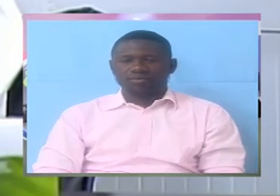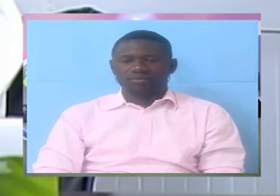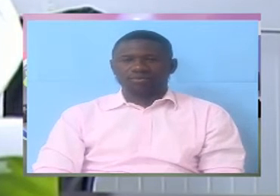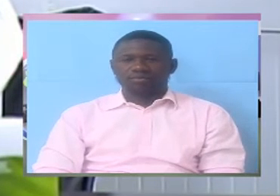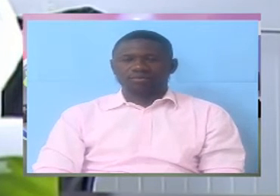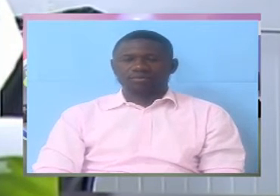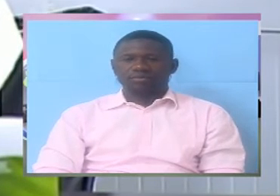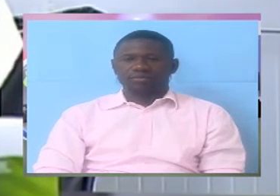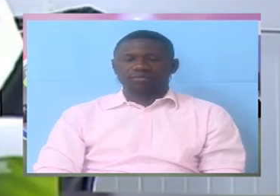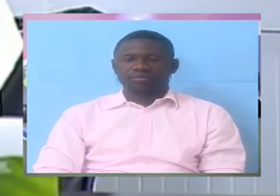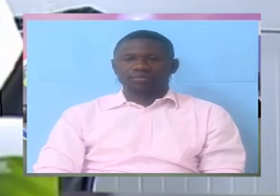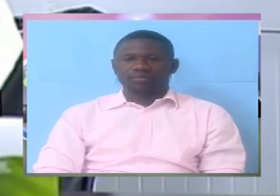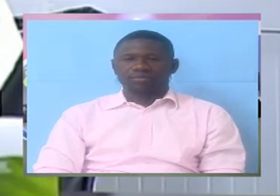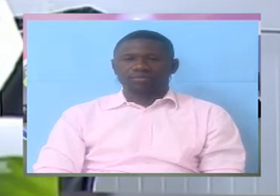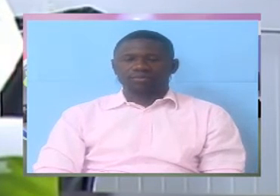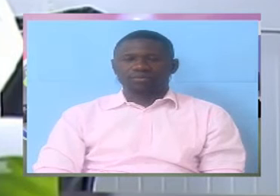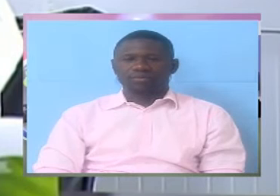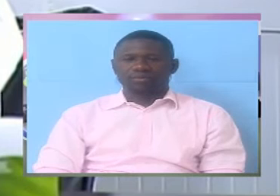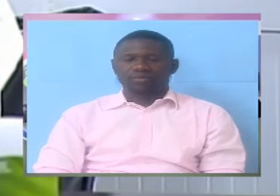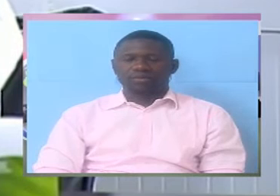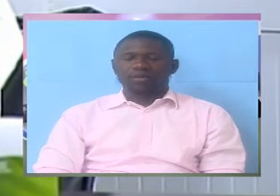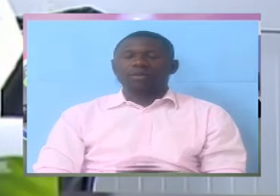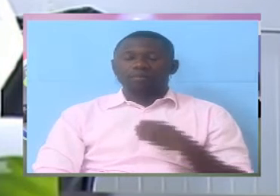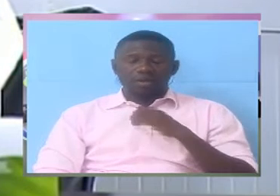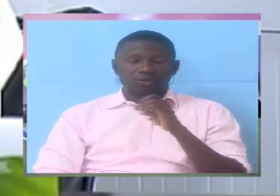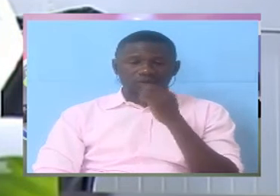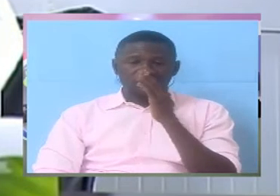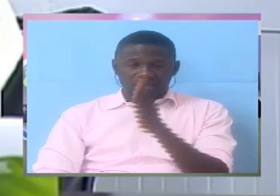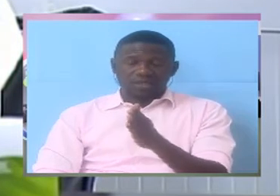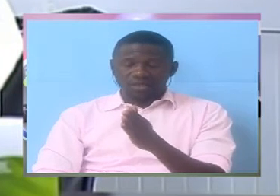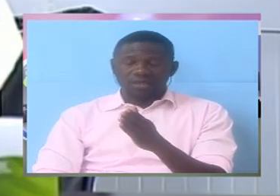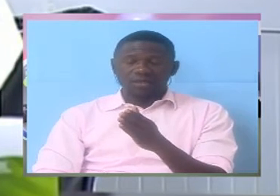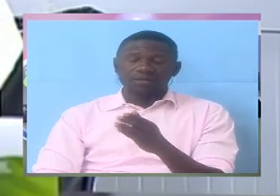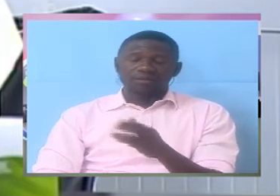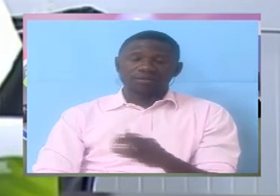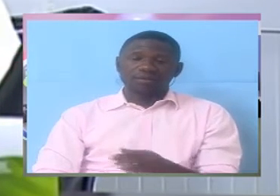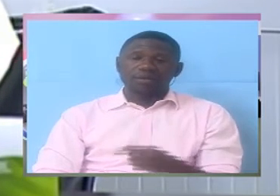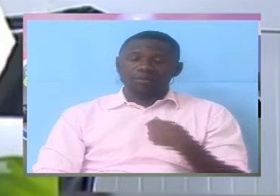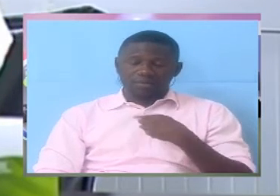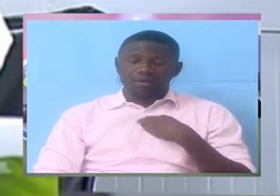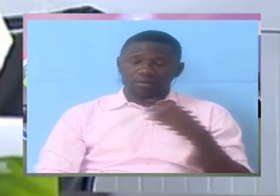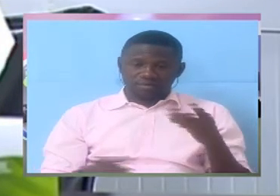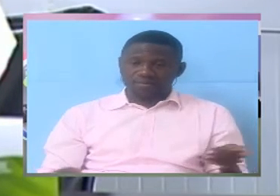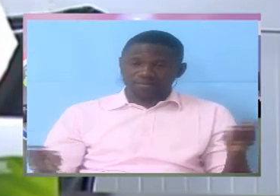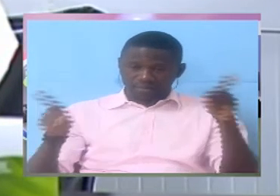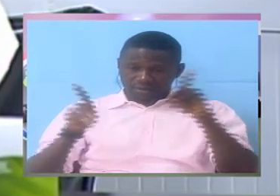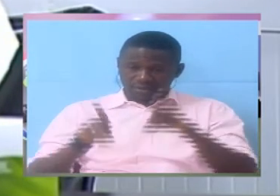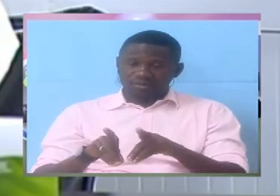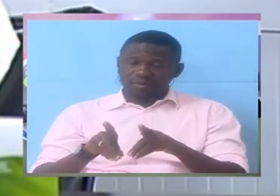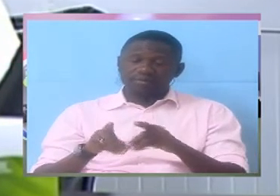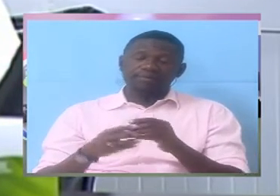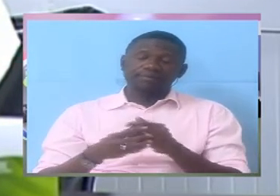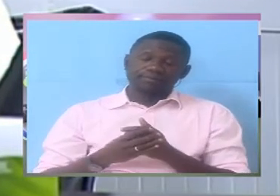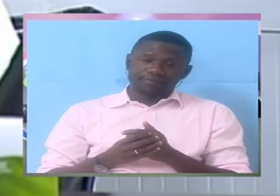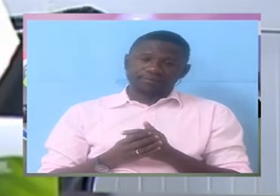I could say for certain msafo no ko kangokang I participated. Ndabi